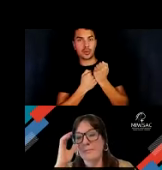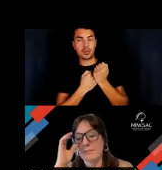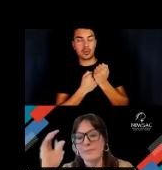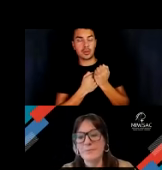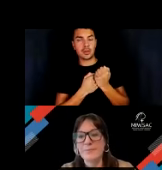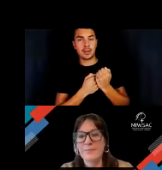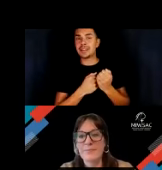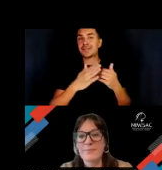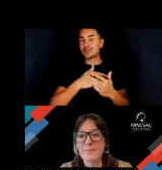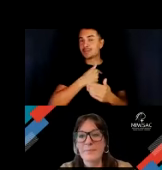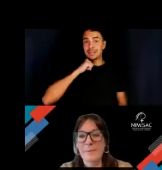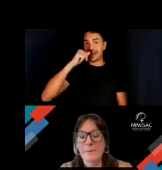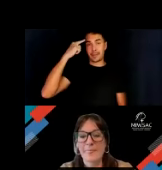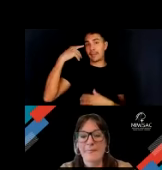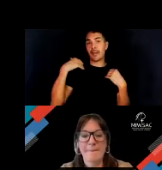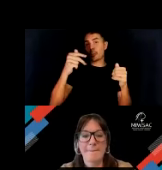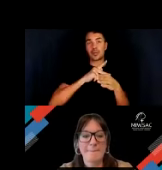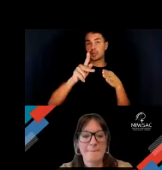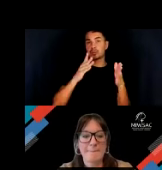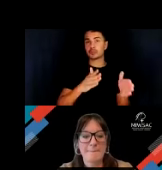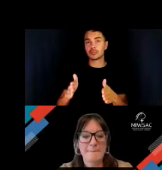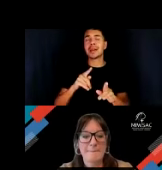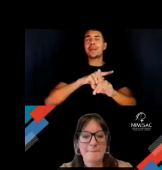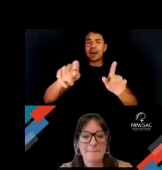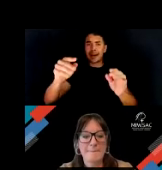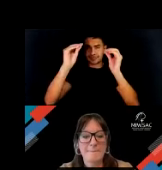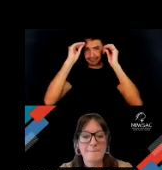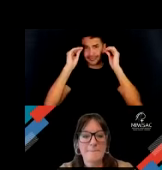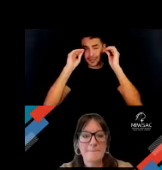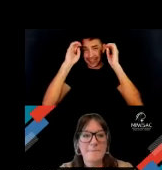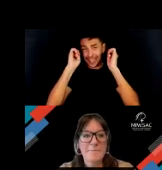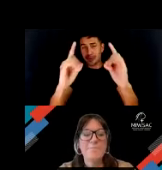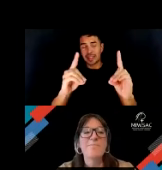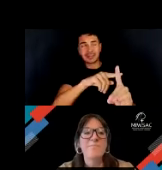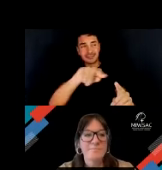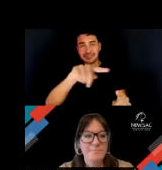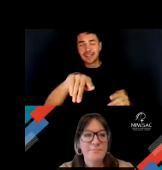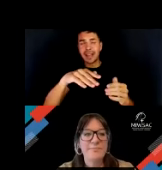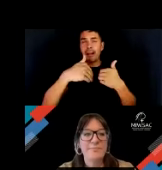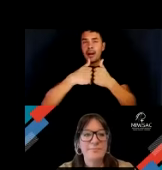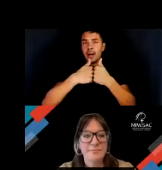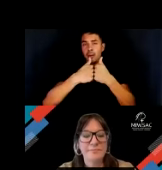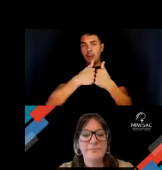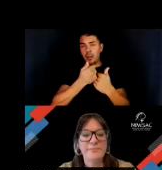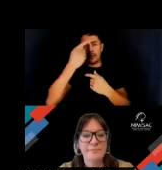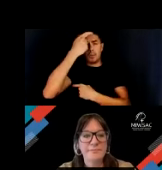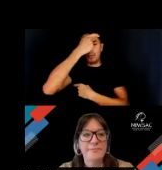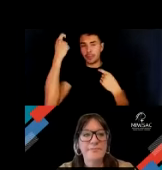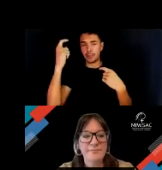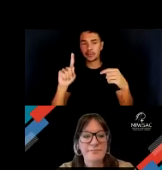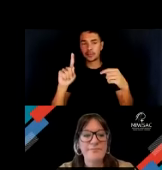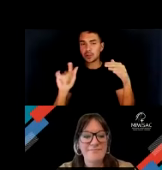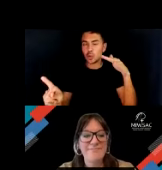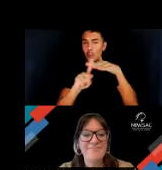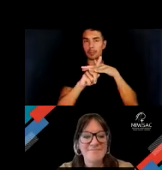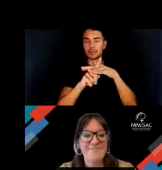health professionals, but really educating on how trauma may show up and really voicing that from a mental health